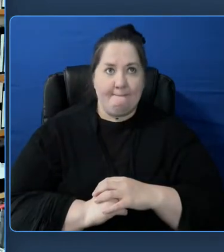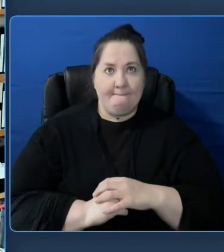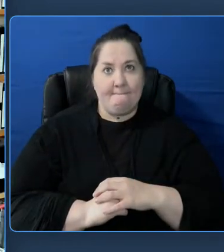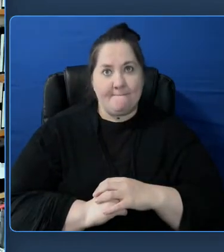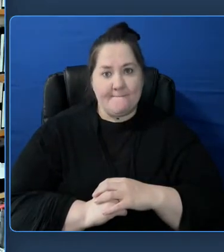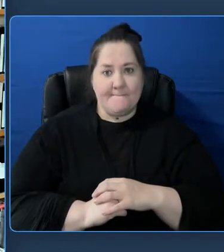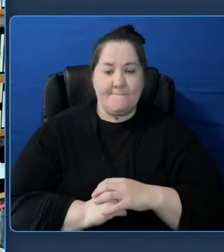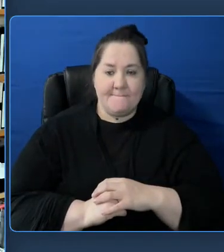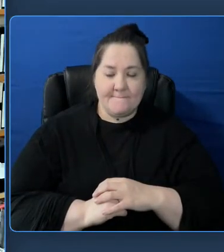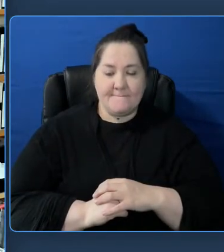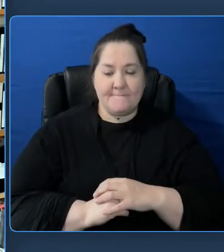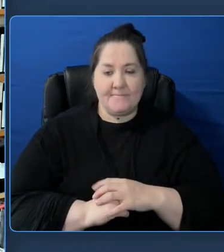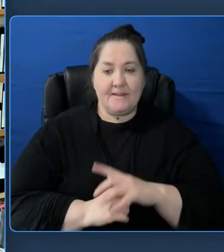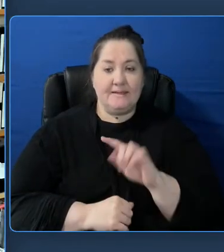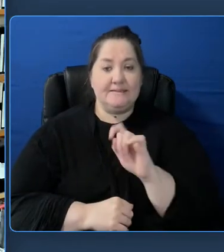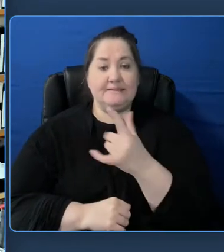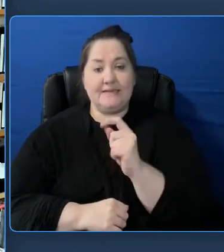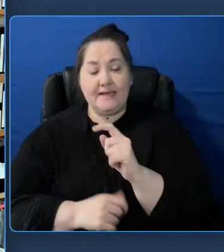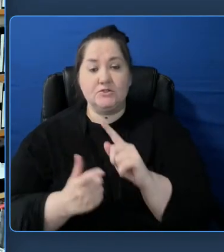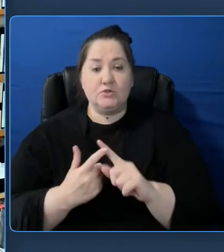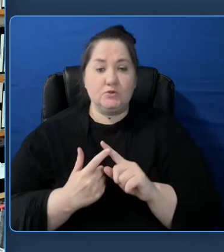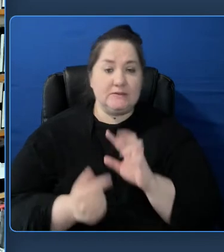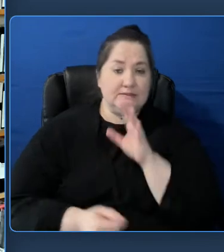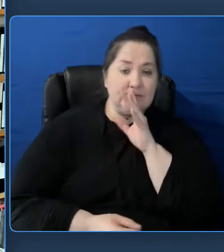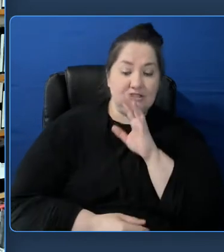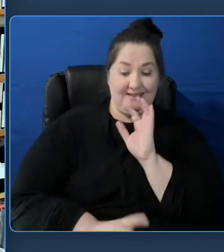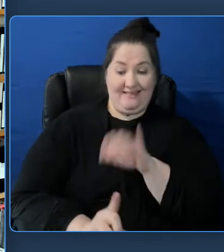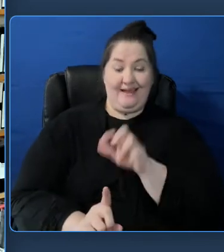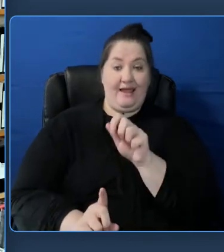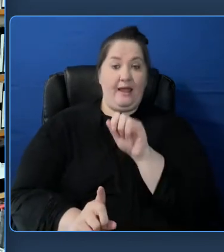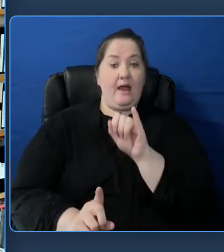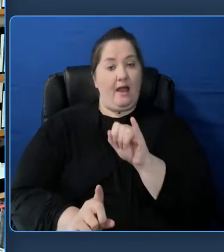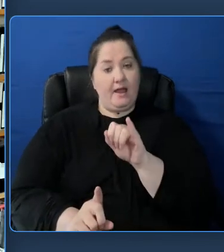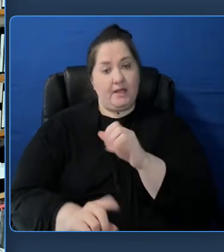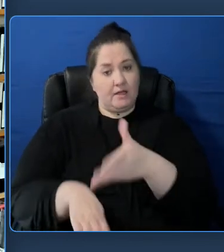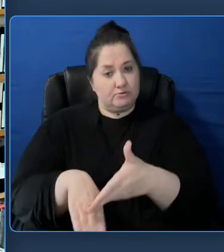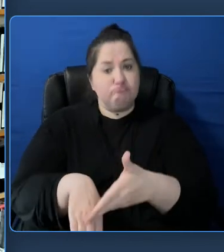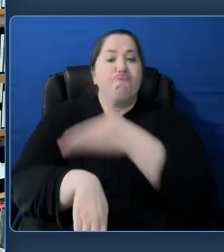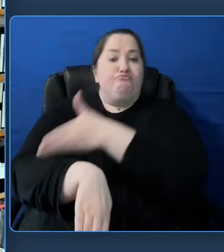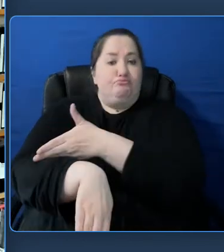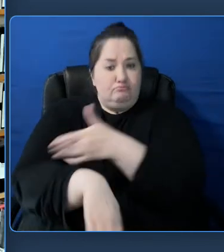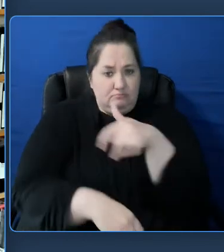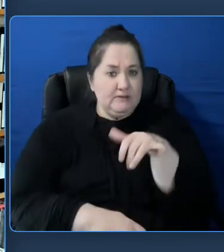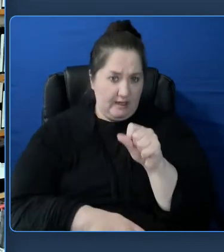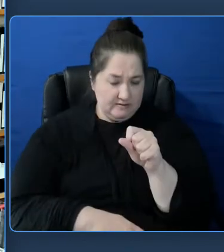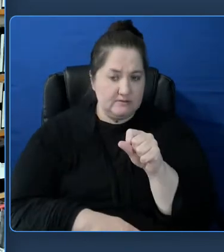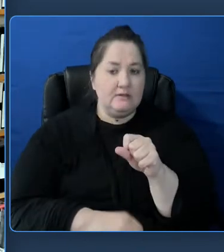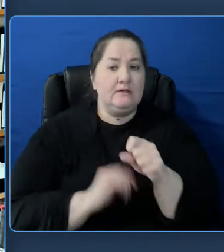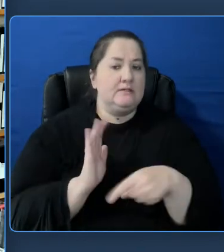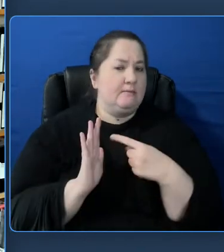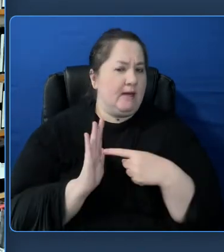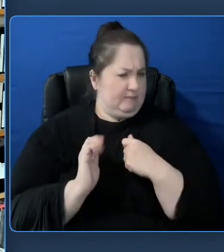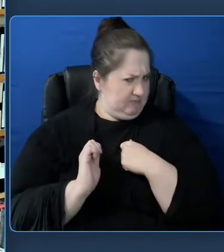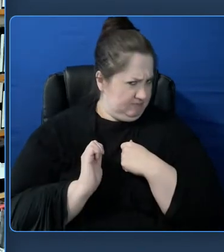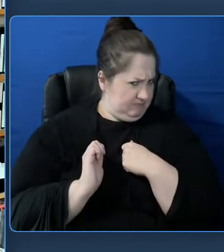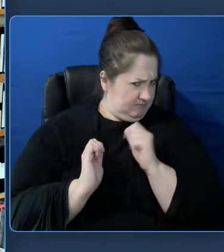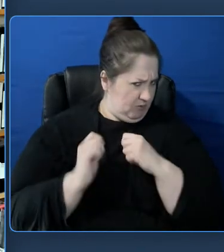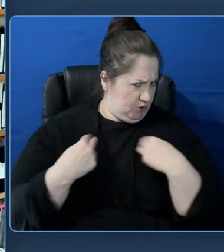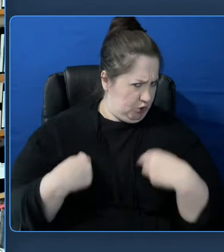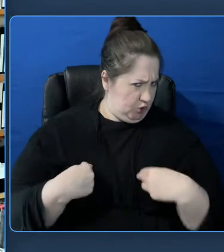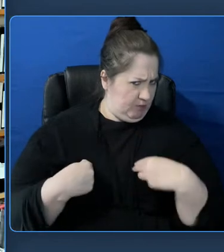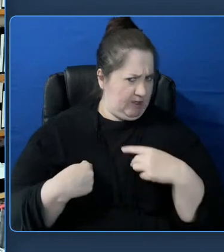that text-to-speech, that kind of AI, has gotten a lot better. Sometimes you can't really tell, is that a